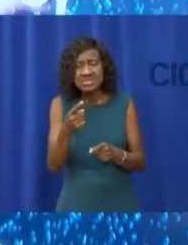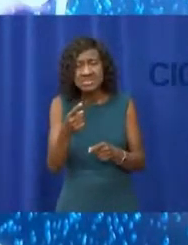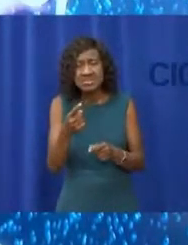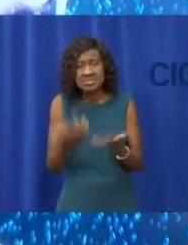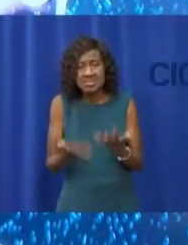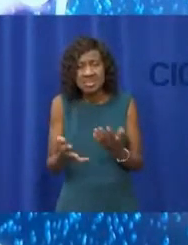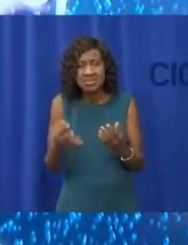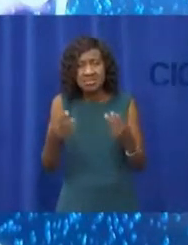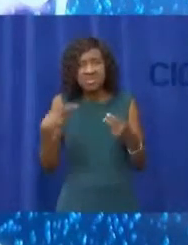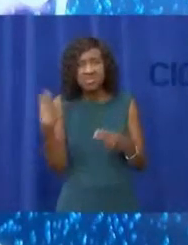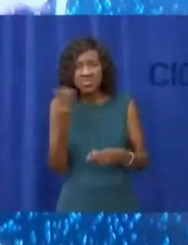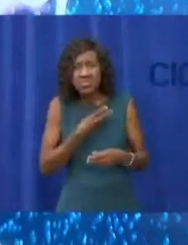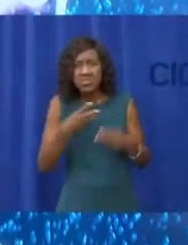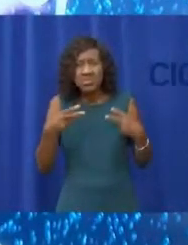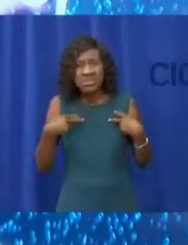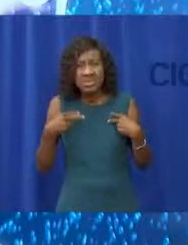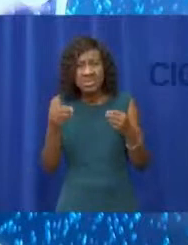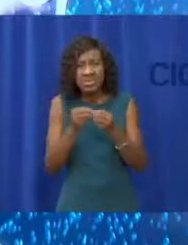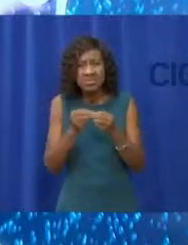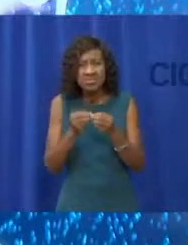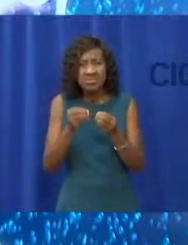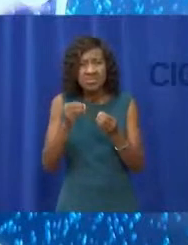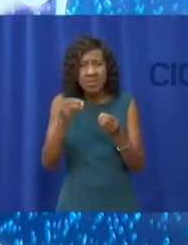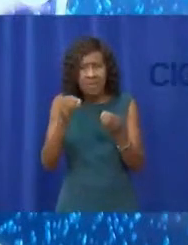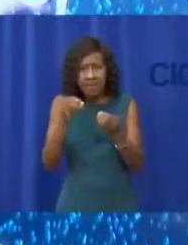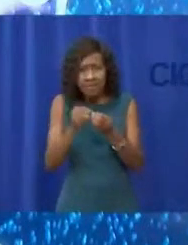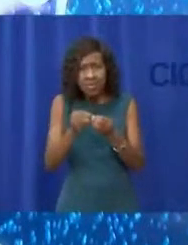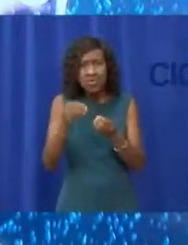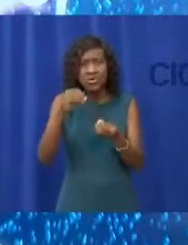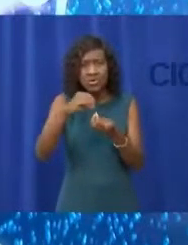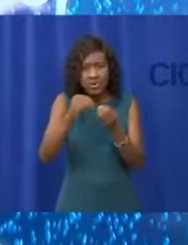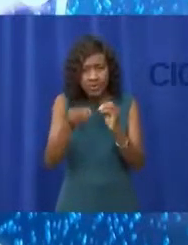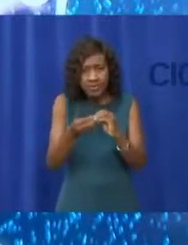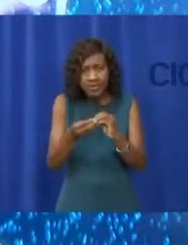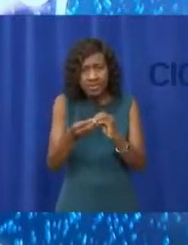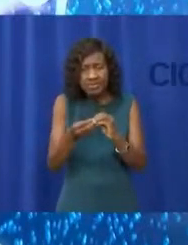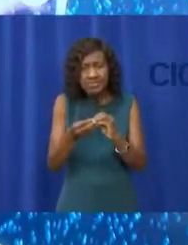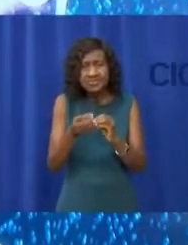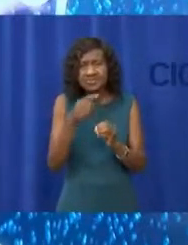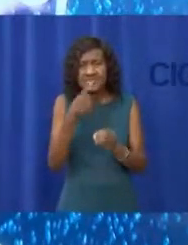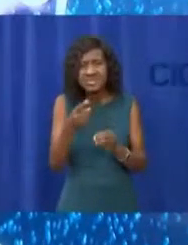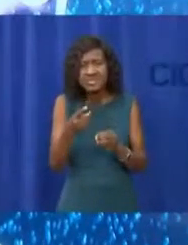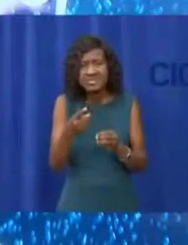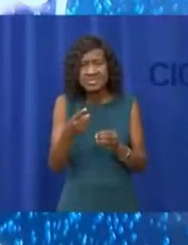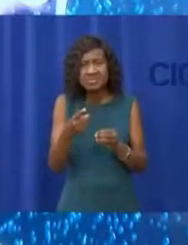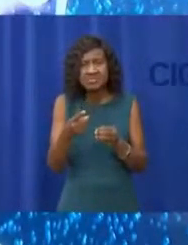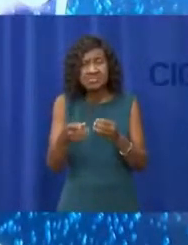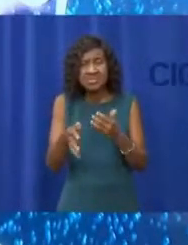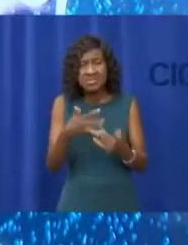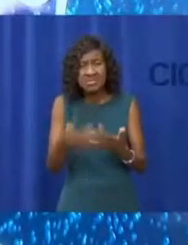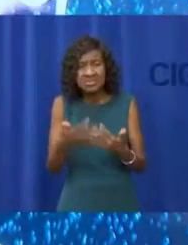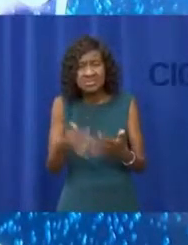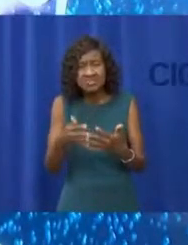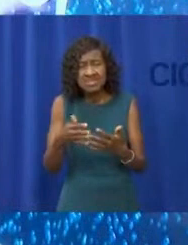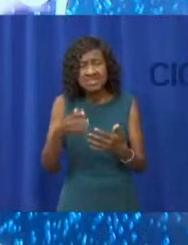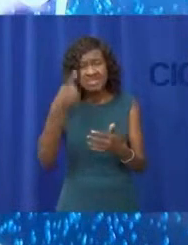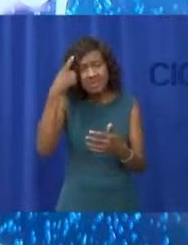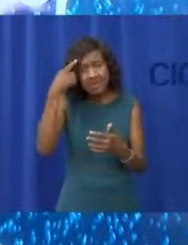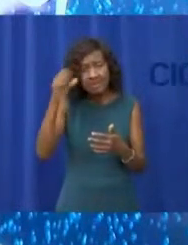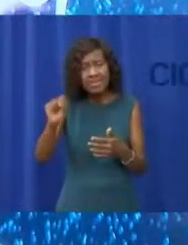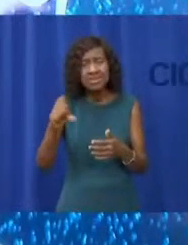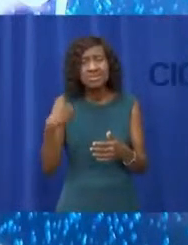could, but at the moment I'm not providing any localized information. But just to say, I'm not sure it matters, because of if we're saying we have community